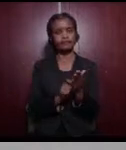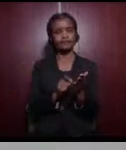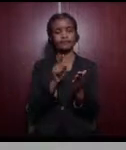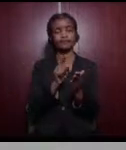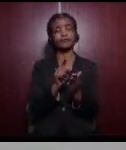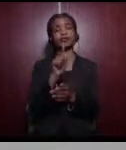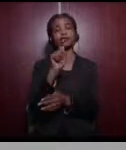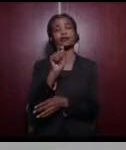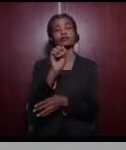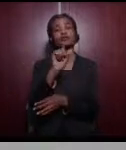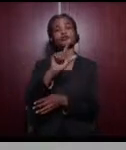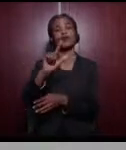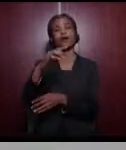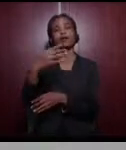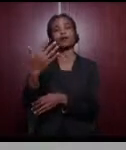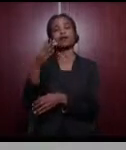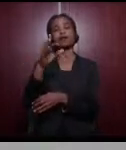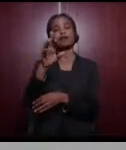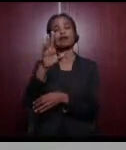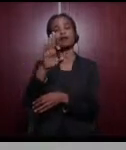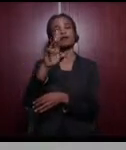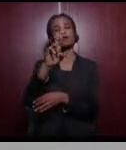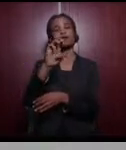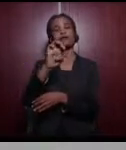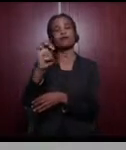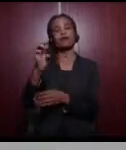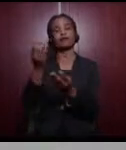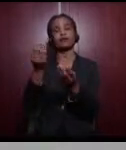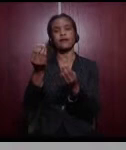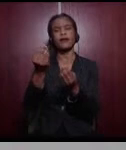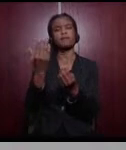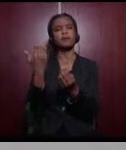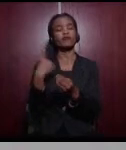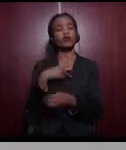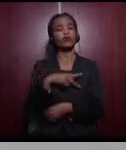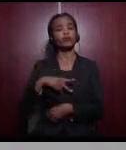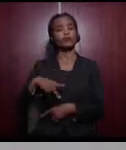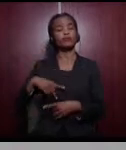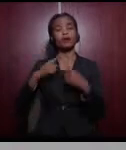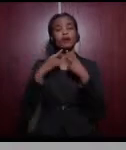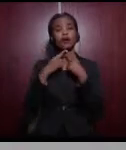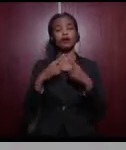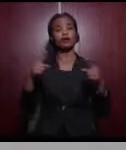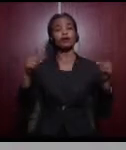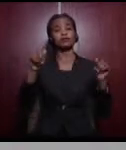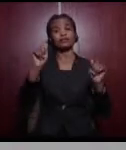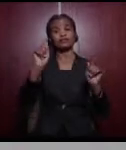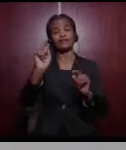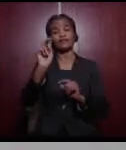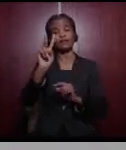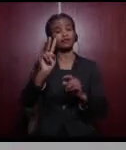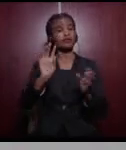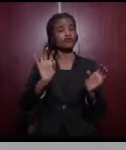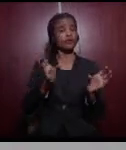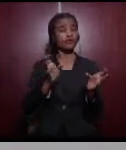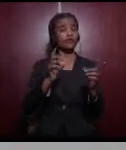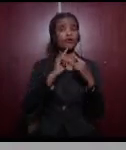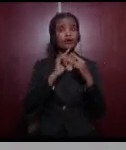island I announce on national TV and radios and so on. Number ya teng ki